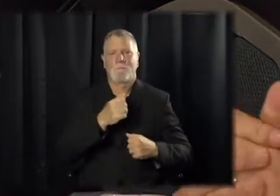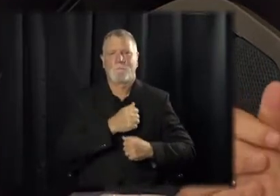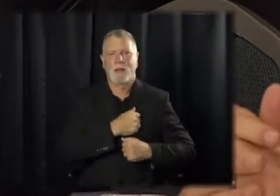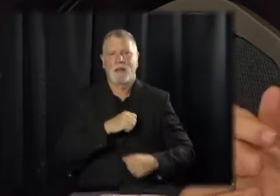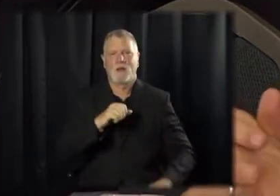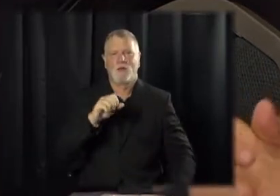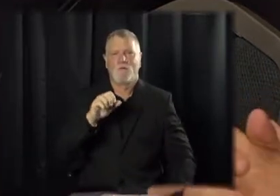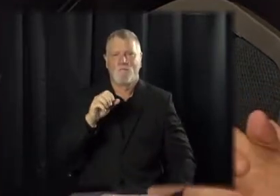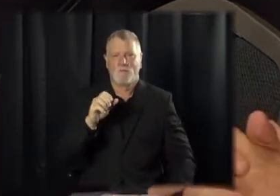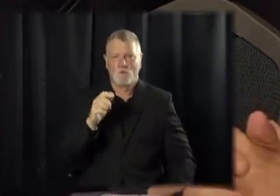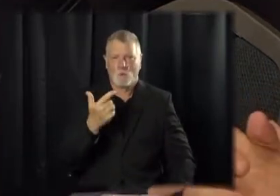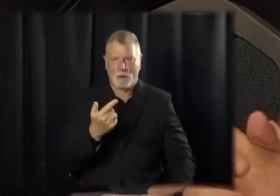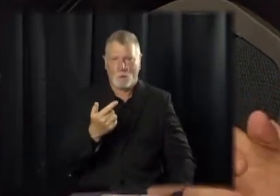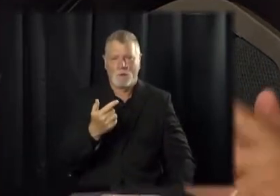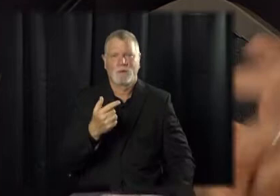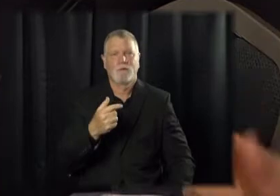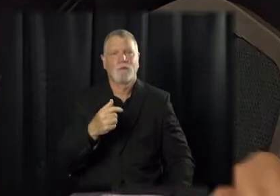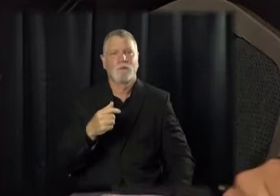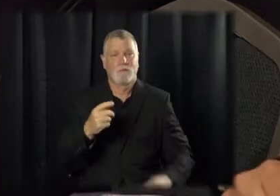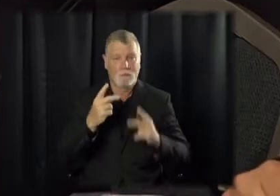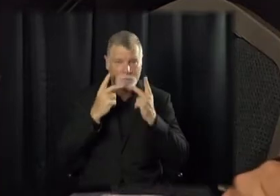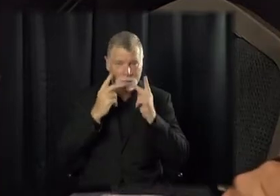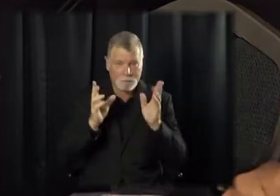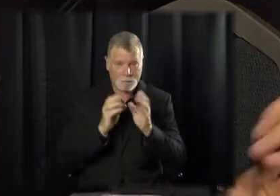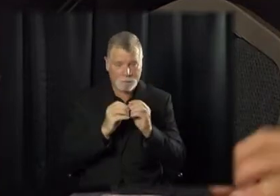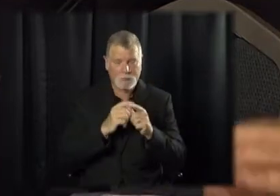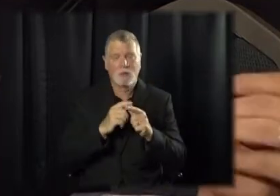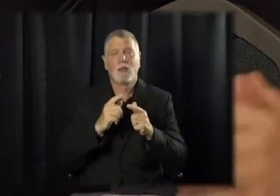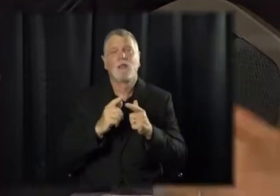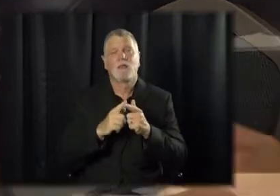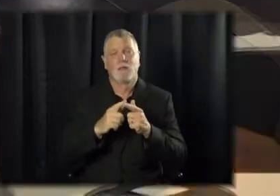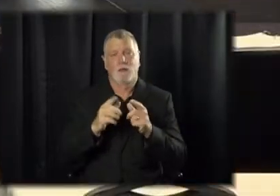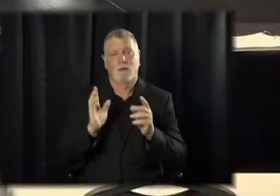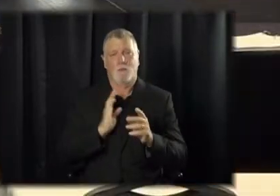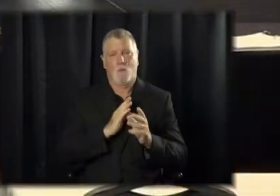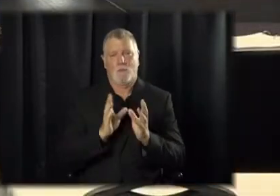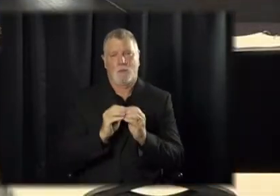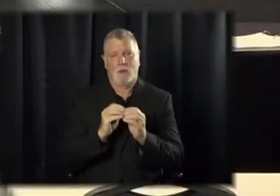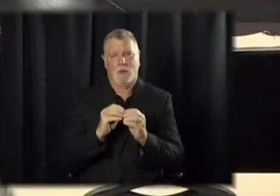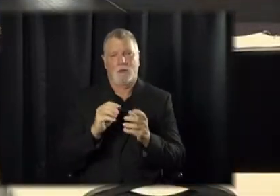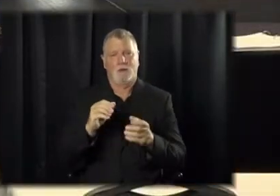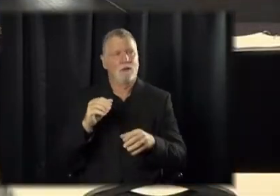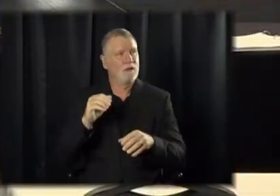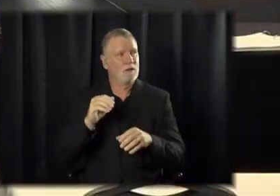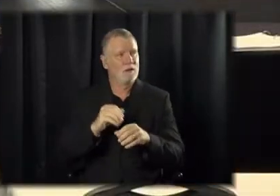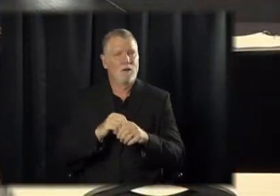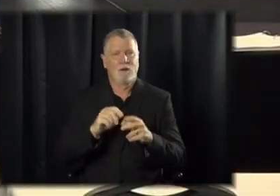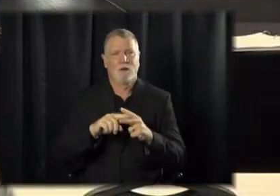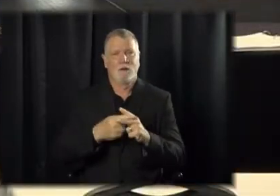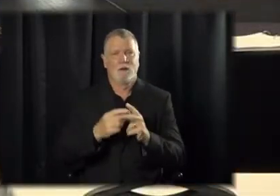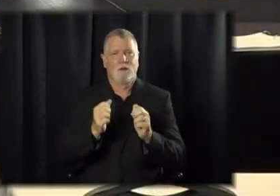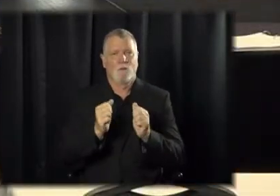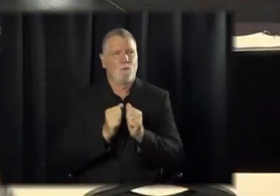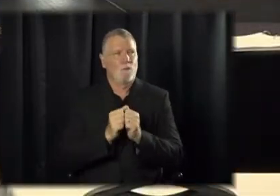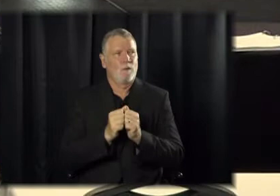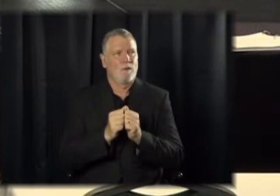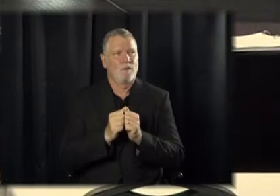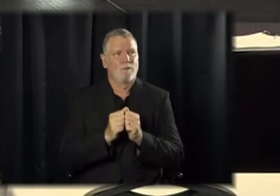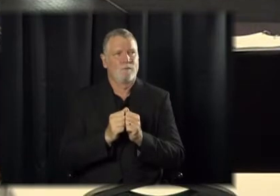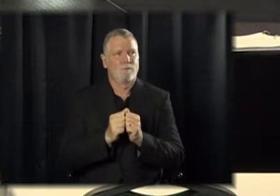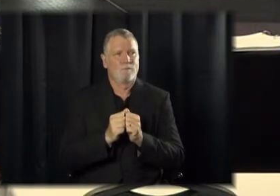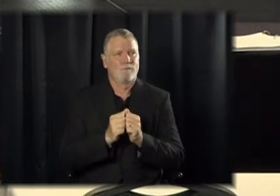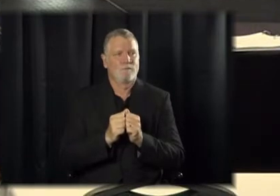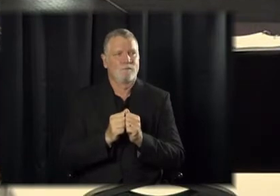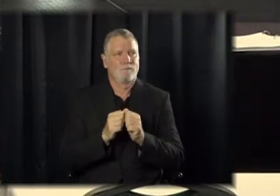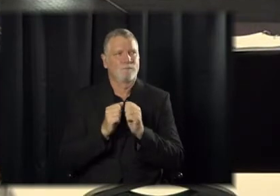21. So first the public meeting, then the executive session, starting with the well, actually, we'll